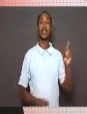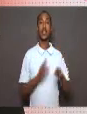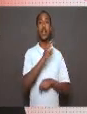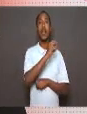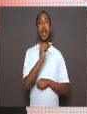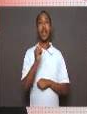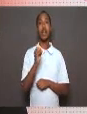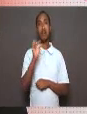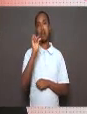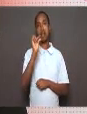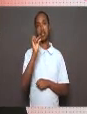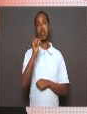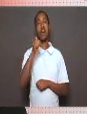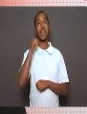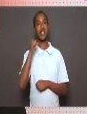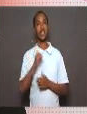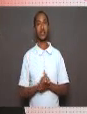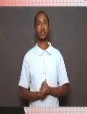and less of another.